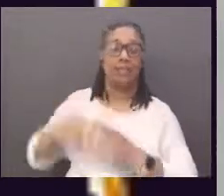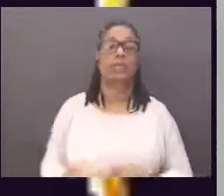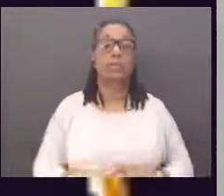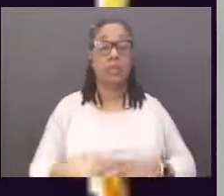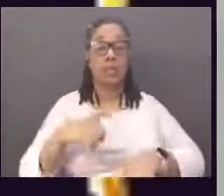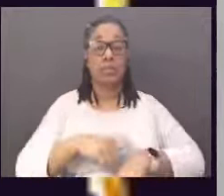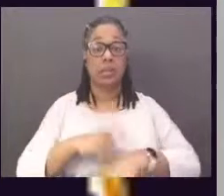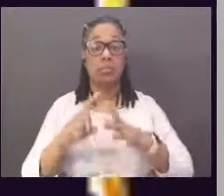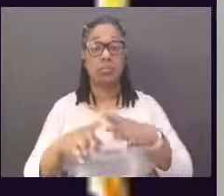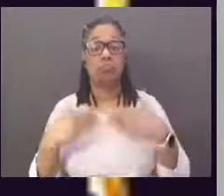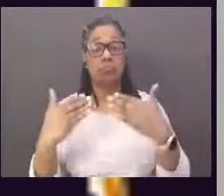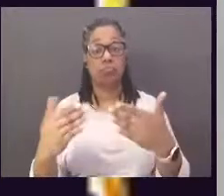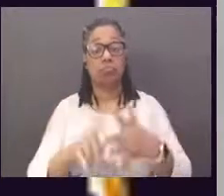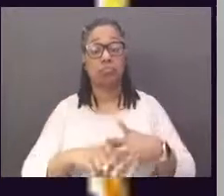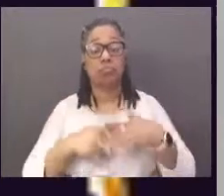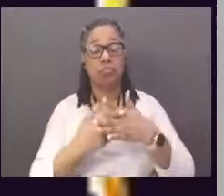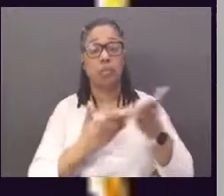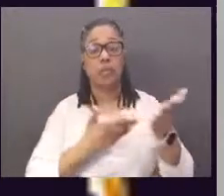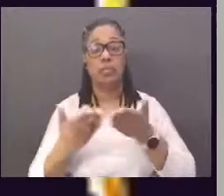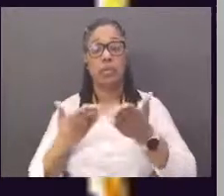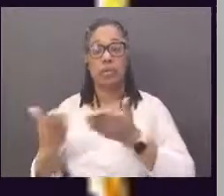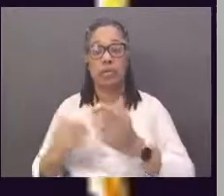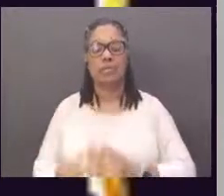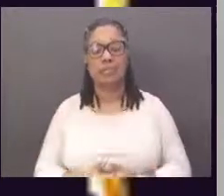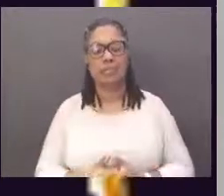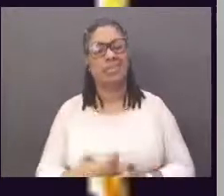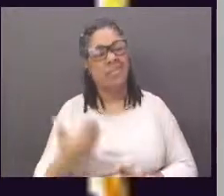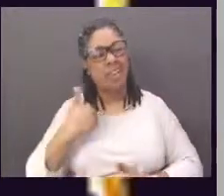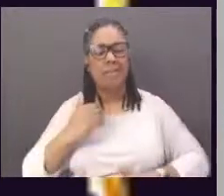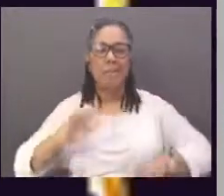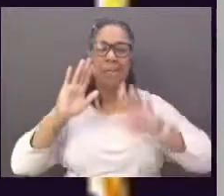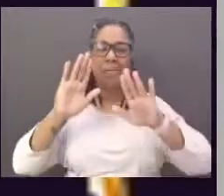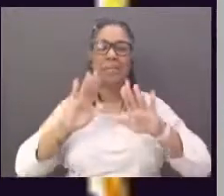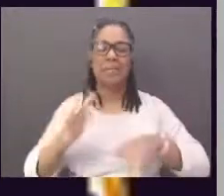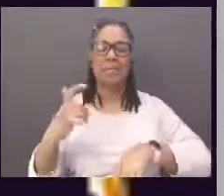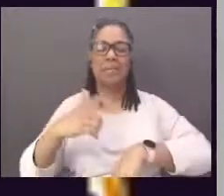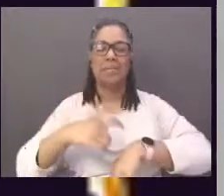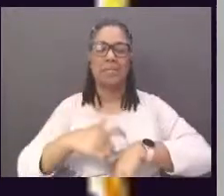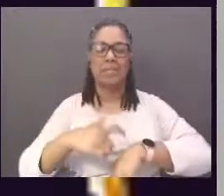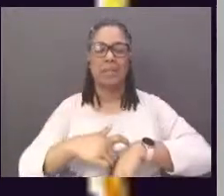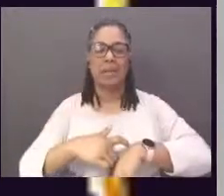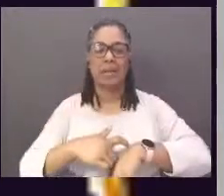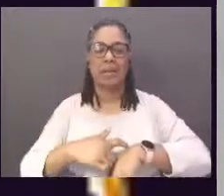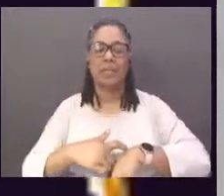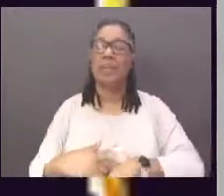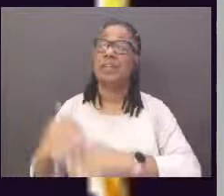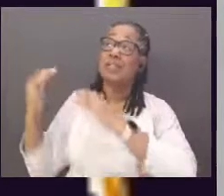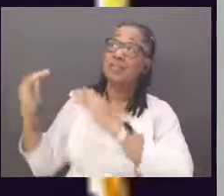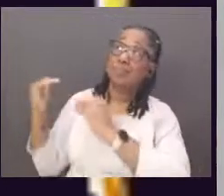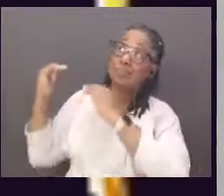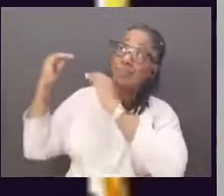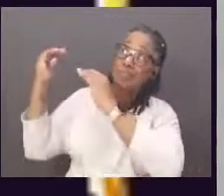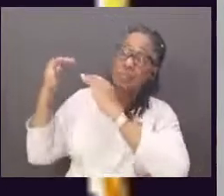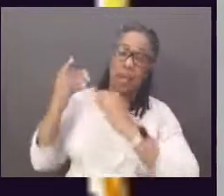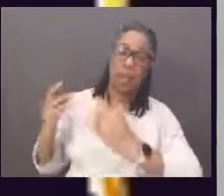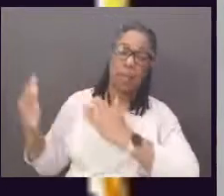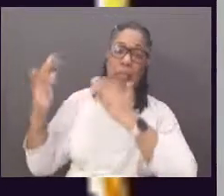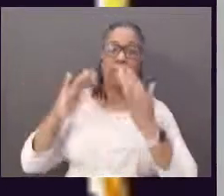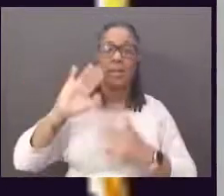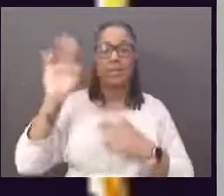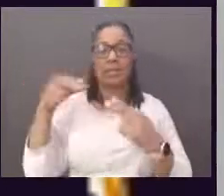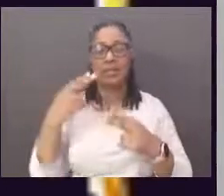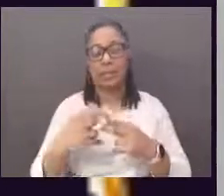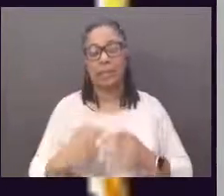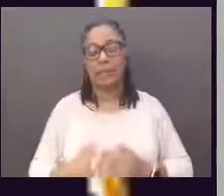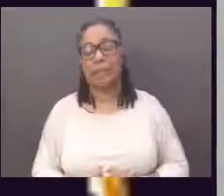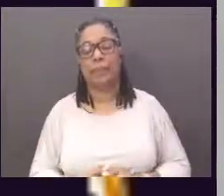service and with our devotion. And let's have a hallelujah good time. Let's lift him up and let's praise his name. So at